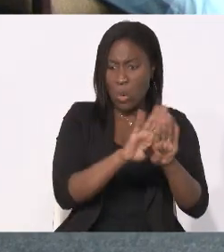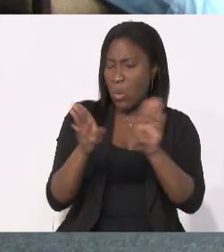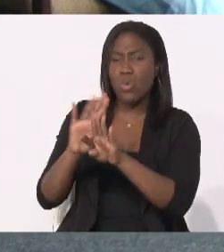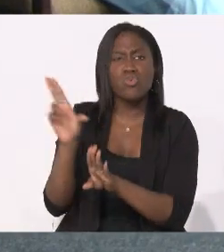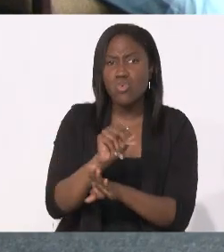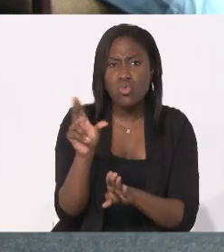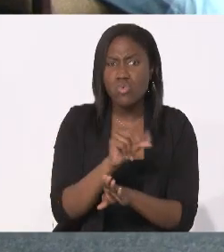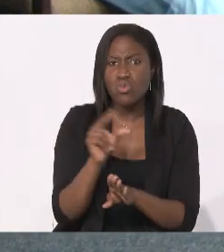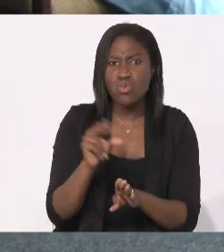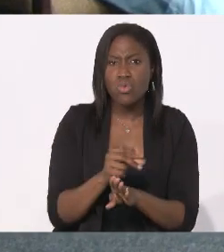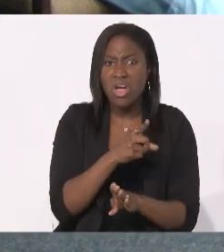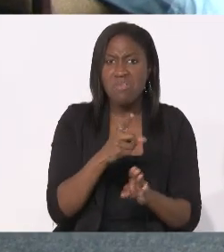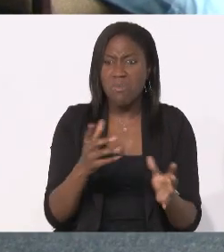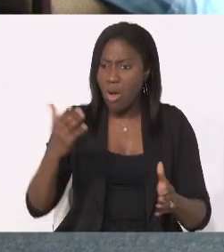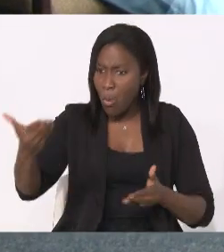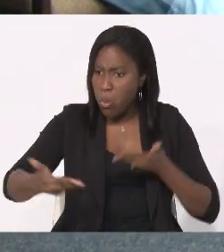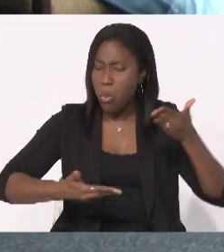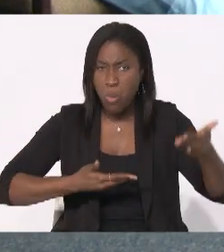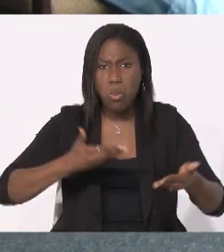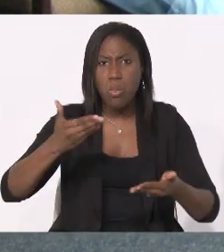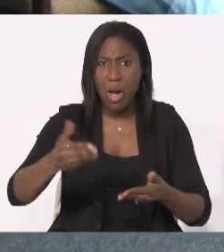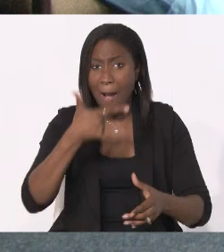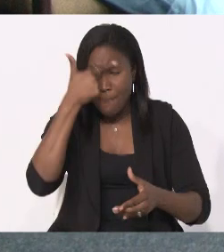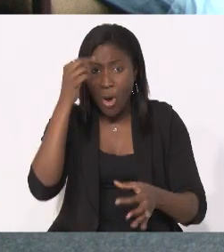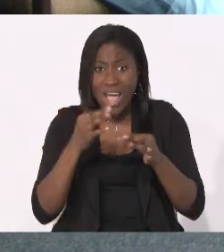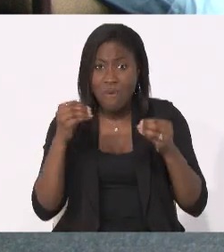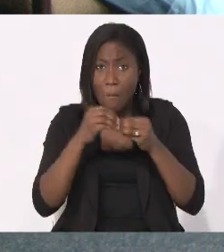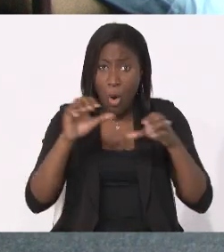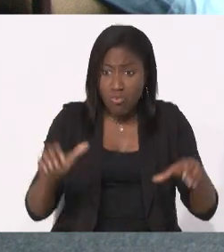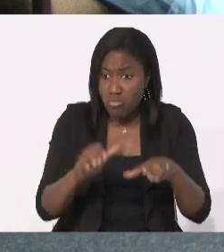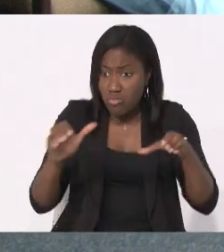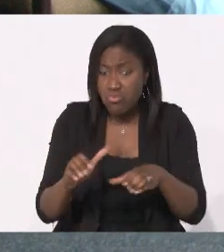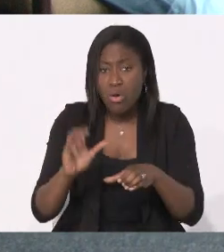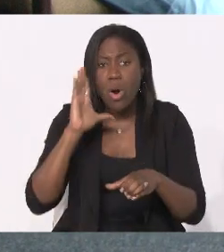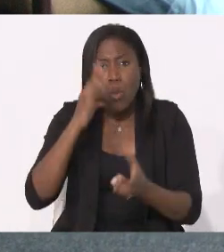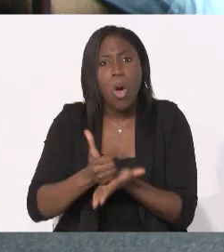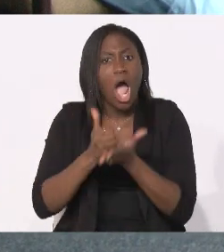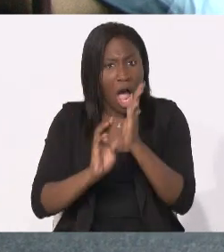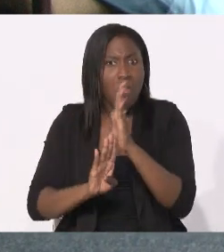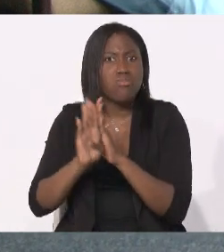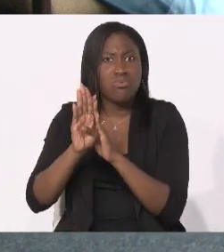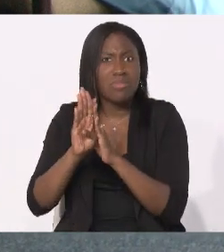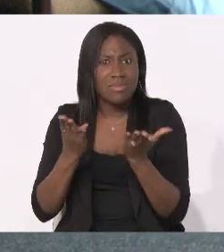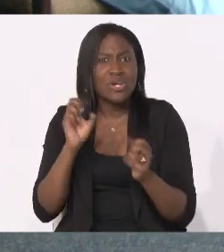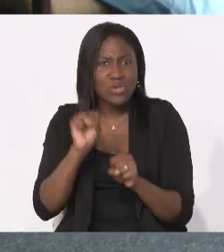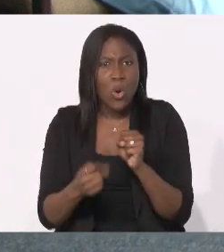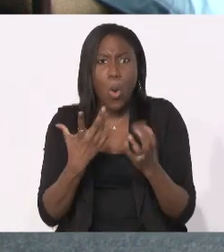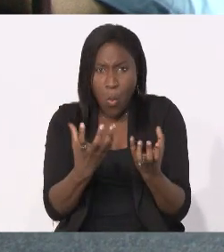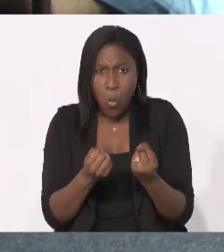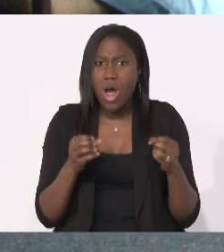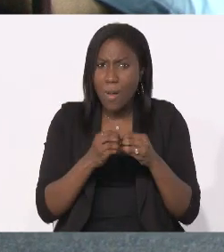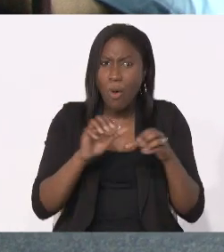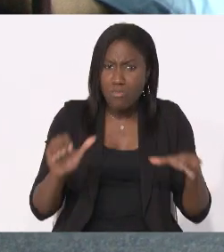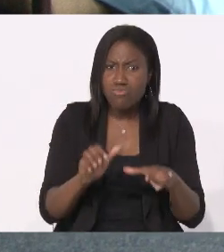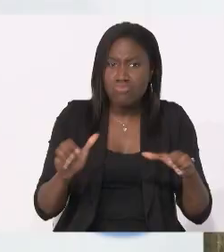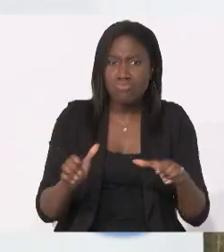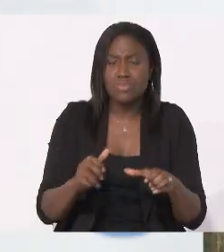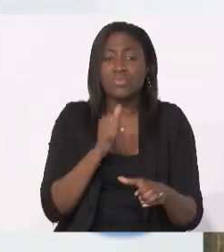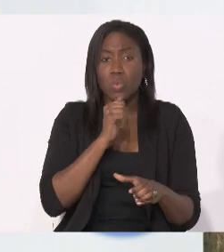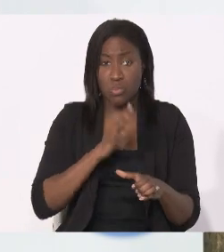more activity happens, the better it is for the sector. You know, we want activity. Yeah, I'd like to add to that,